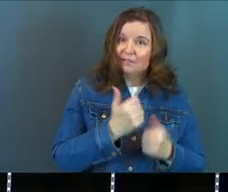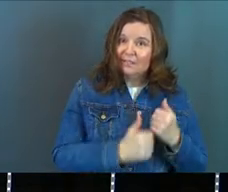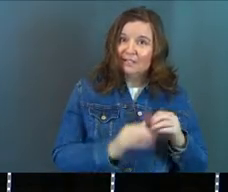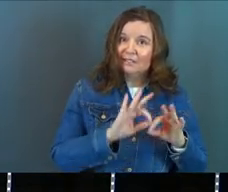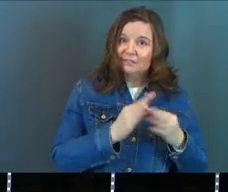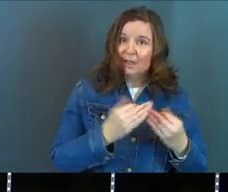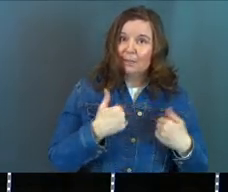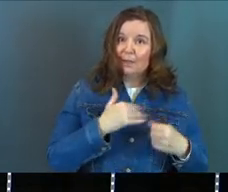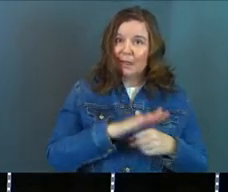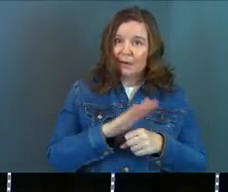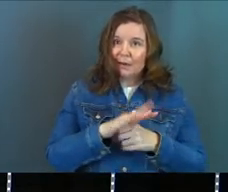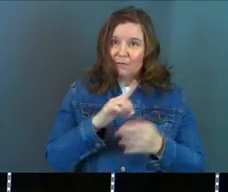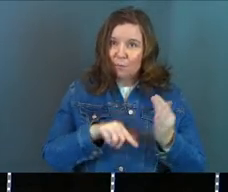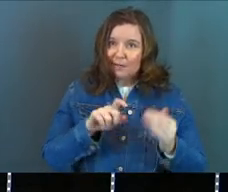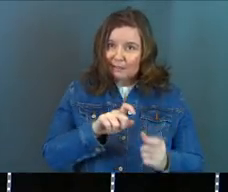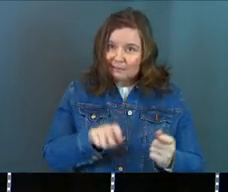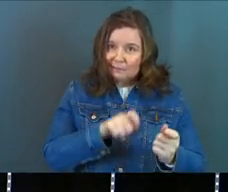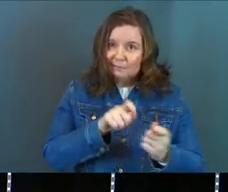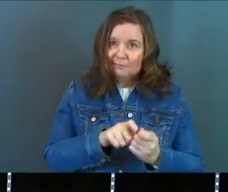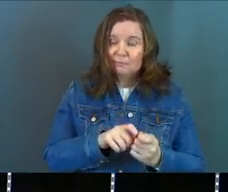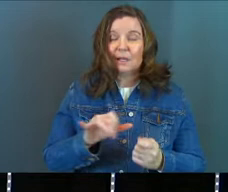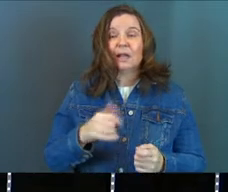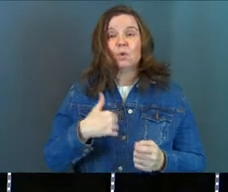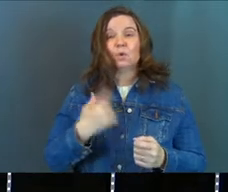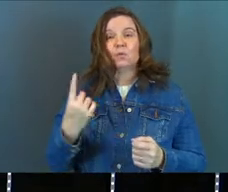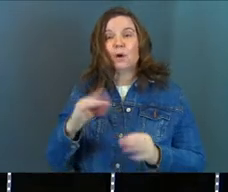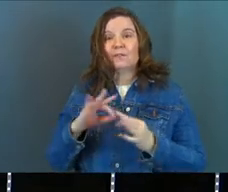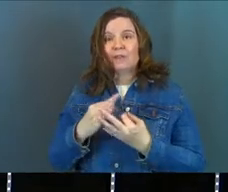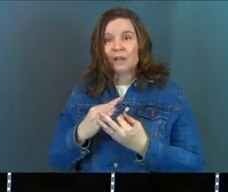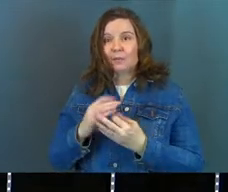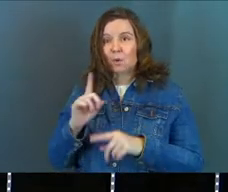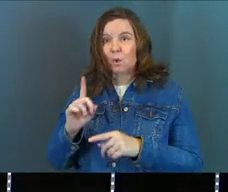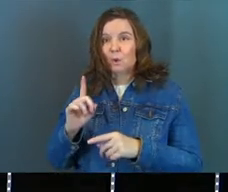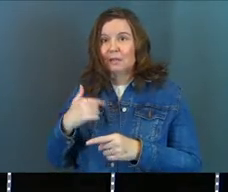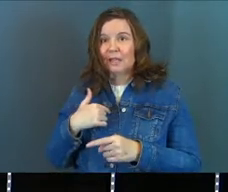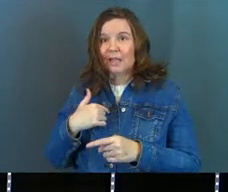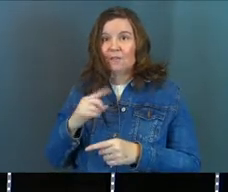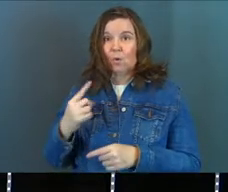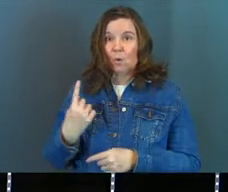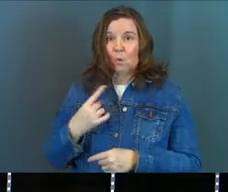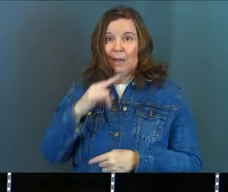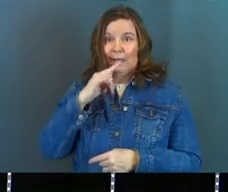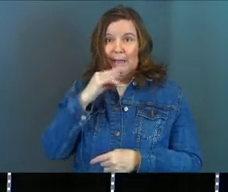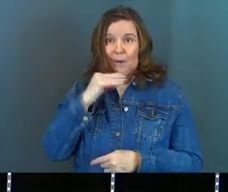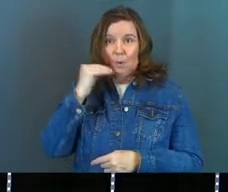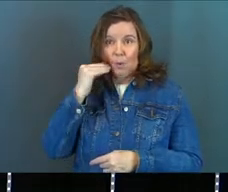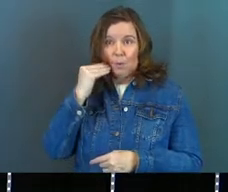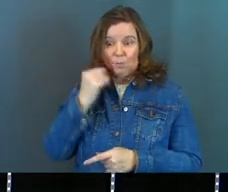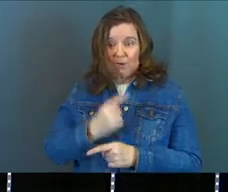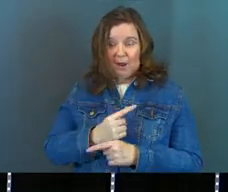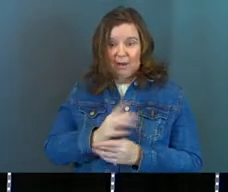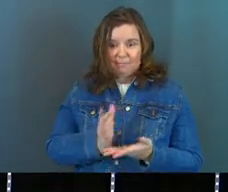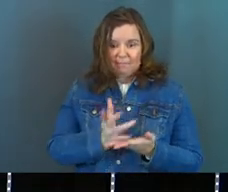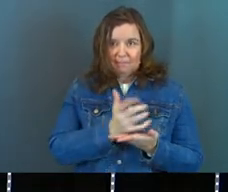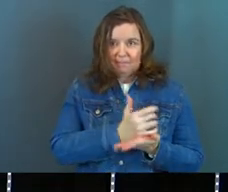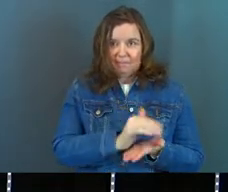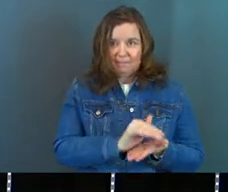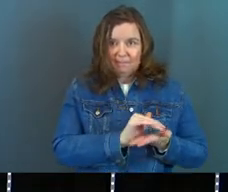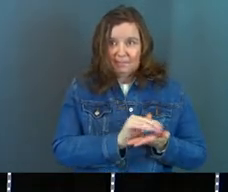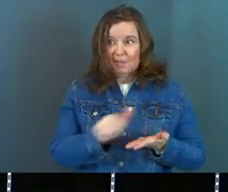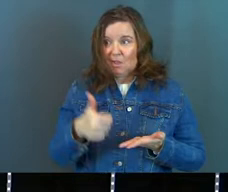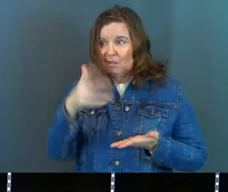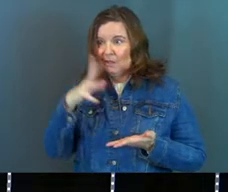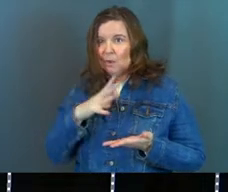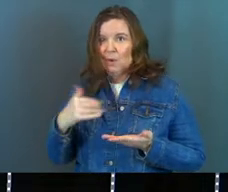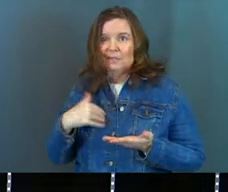Each family had just what it needed, right? Like you got one family goes up there, and they've got an only child at home, right? And then you've got the other guy